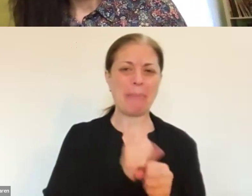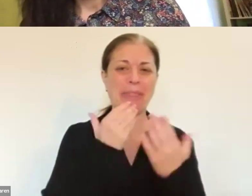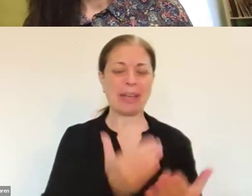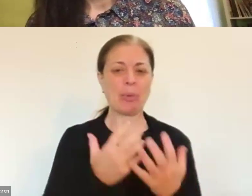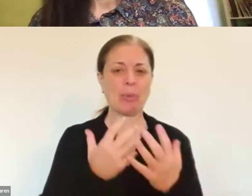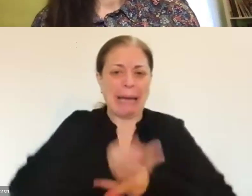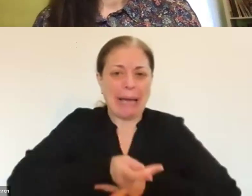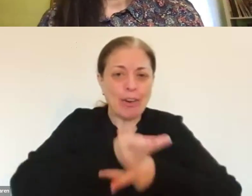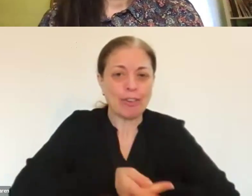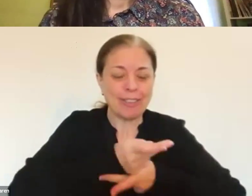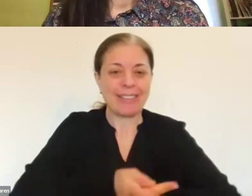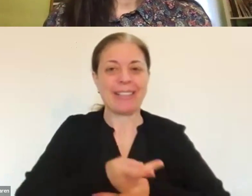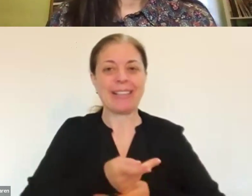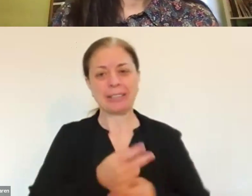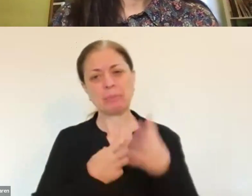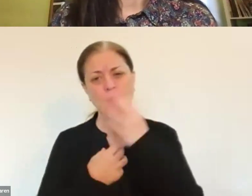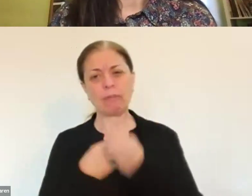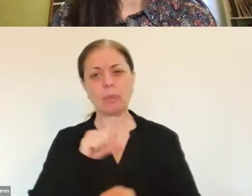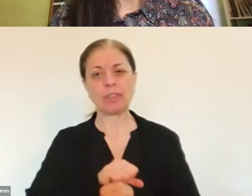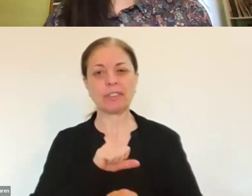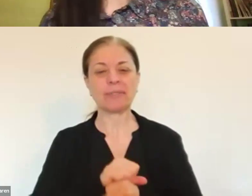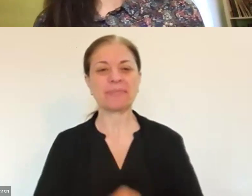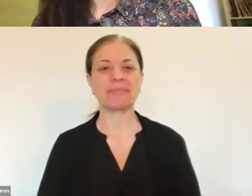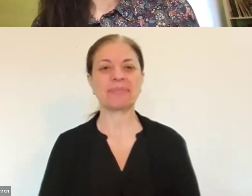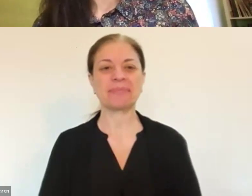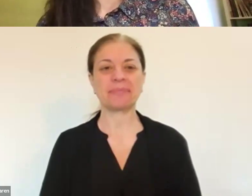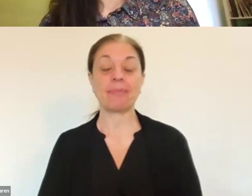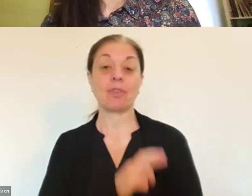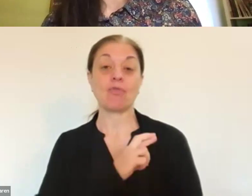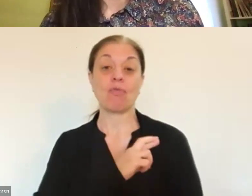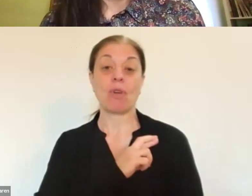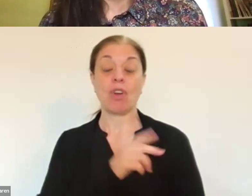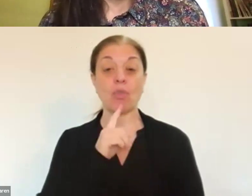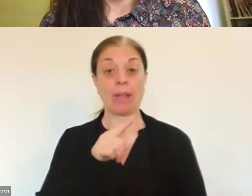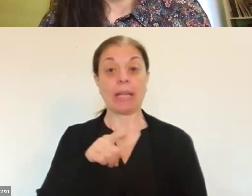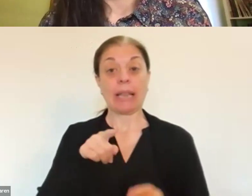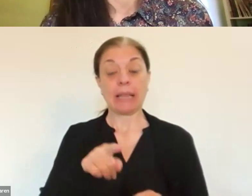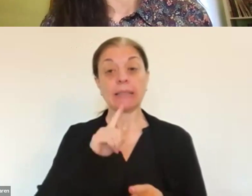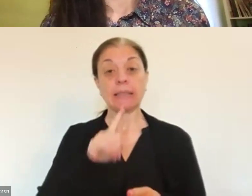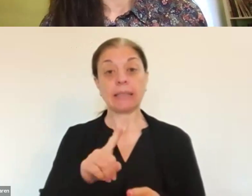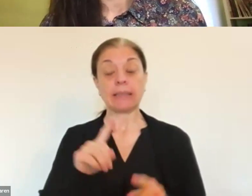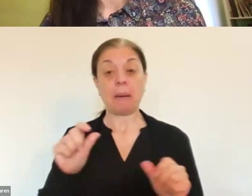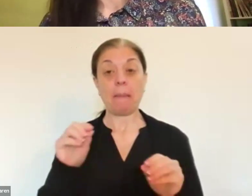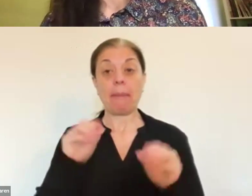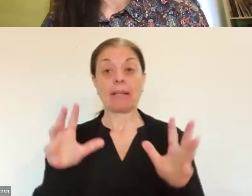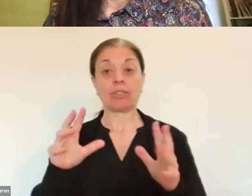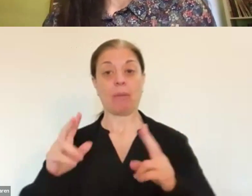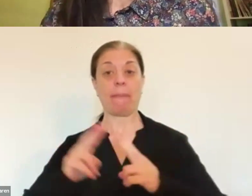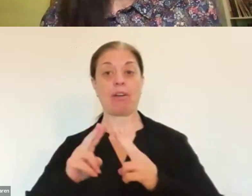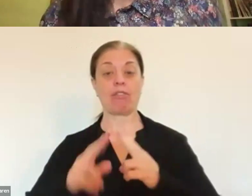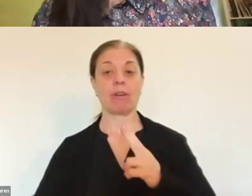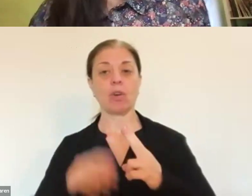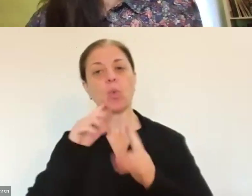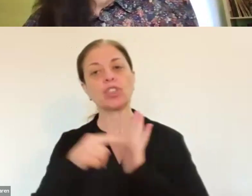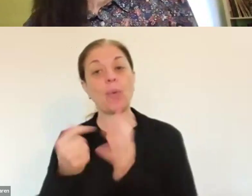you took. And it's really so beautiful. Truly. No, I mean, this is just like a really magical pairing, I feel like, and it's going to show.